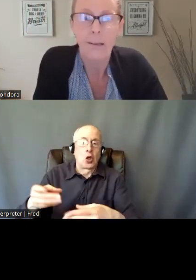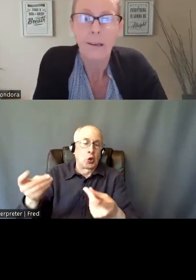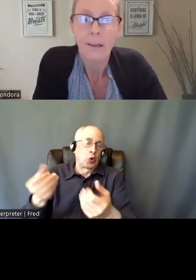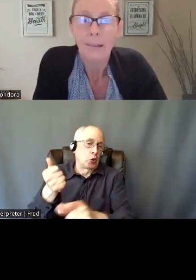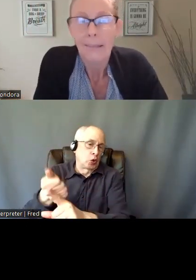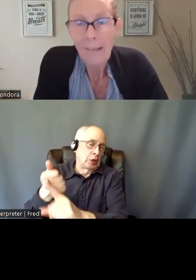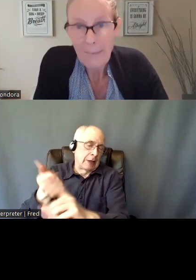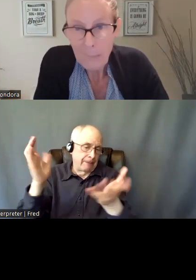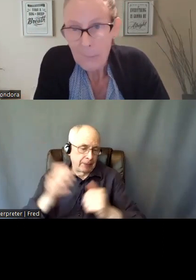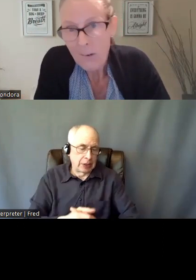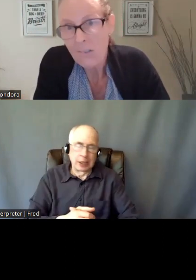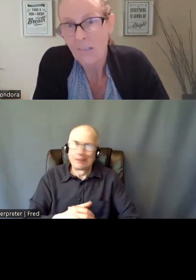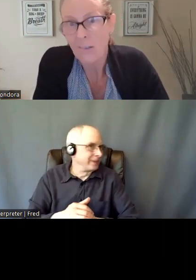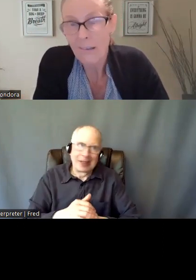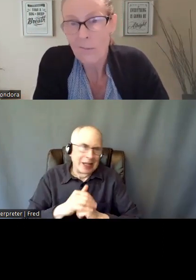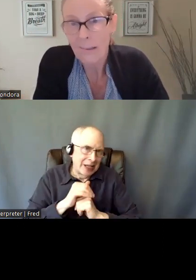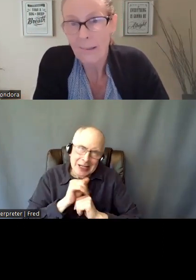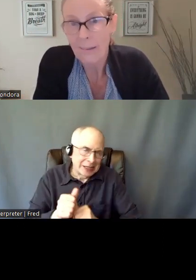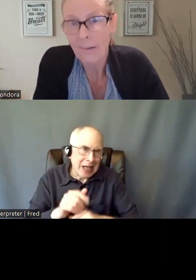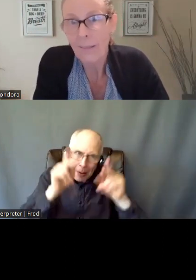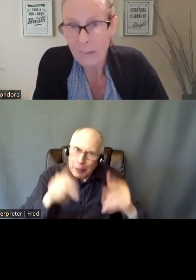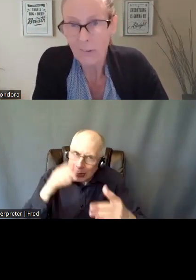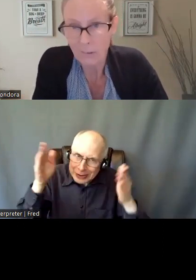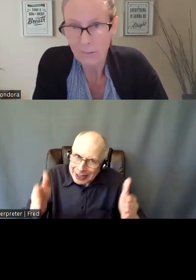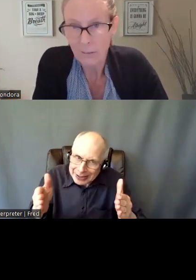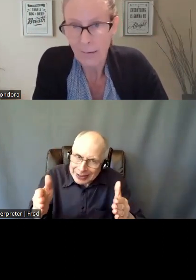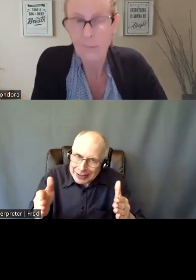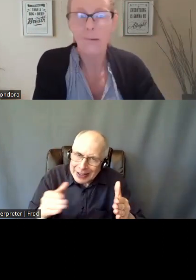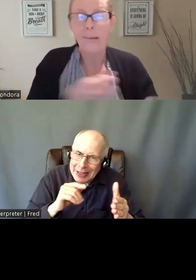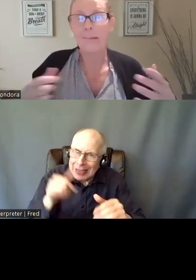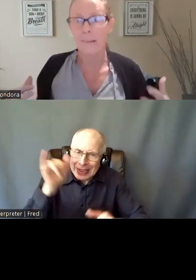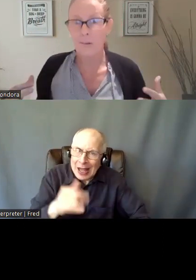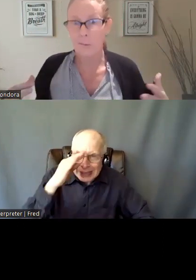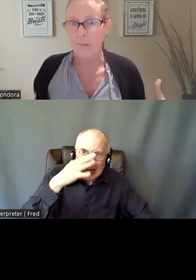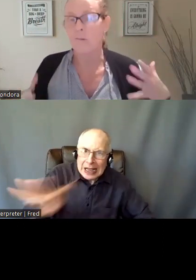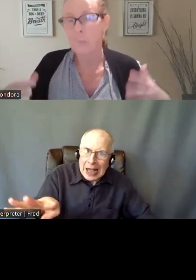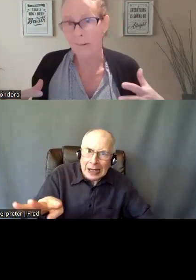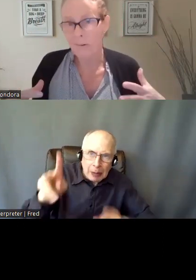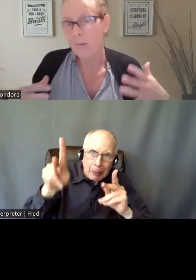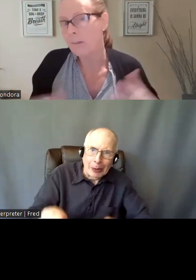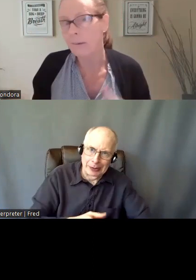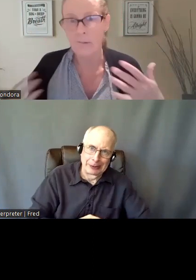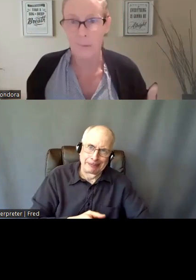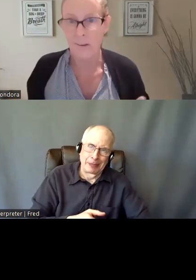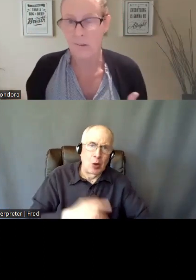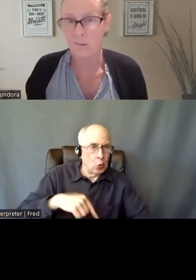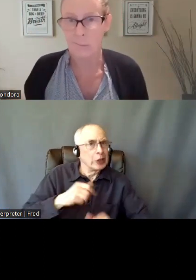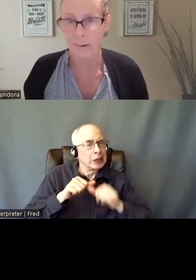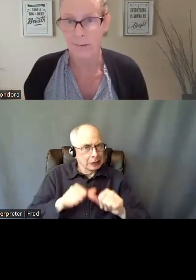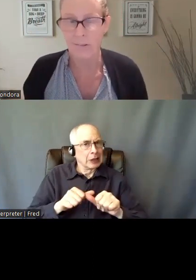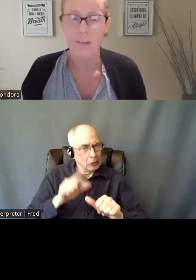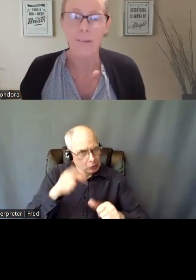okay? That's not being person-centered. That's really neglectful, right? We continue as supporters, including as